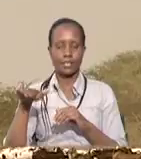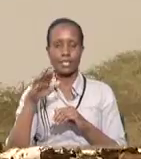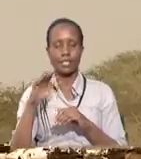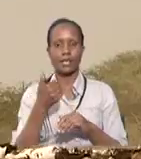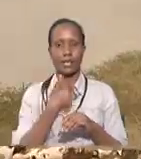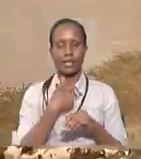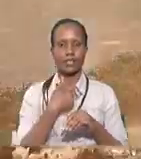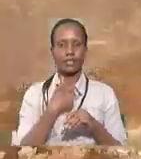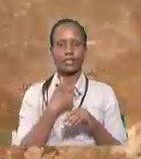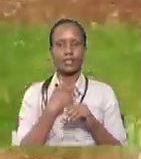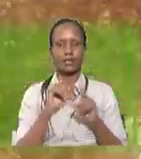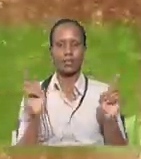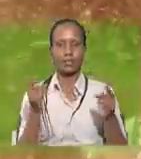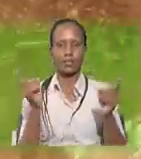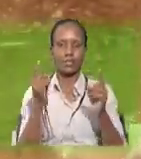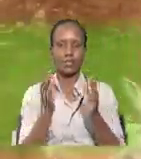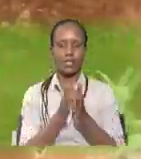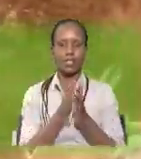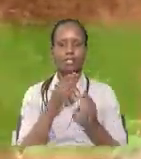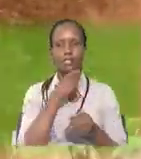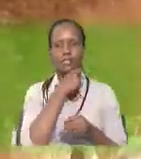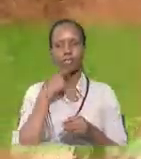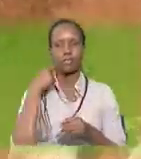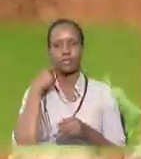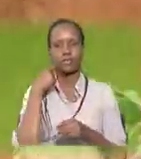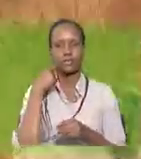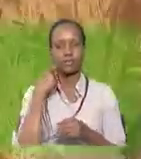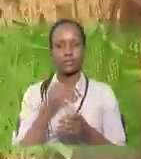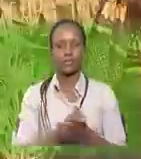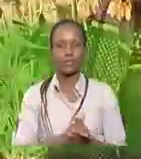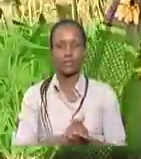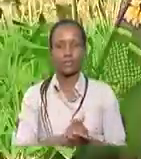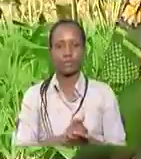area usually characterized by pastoralism and drought.